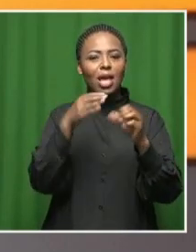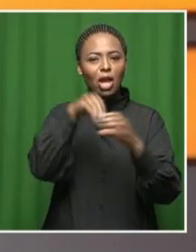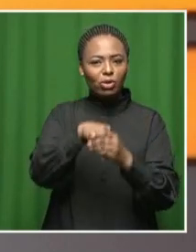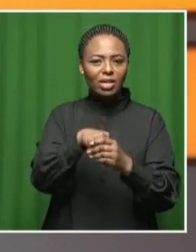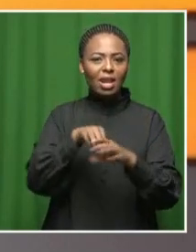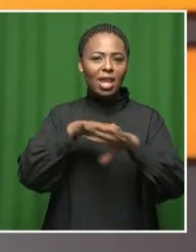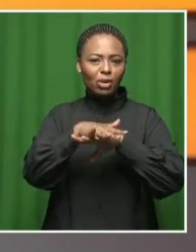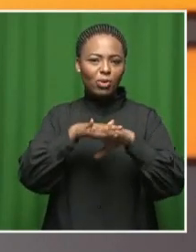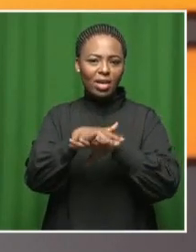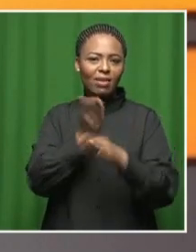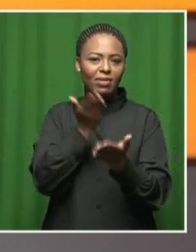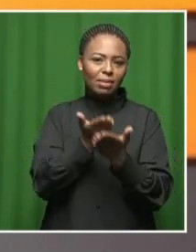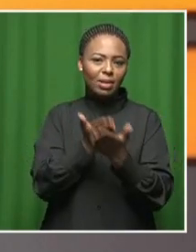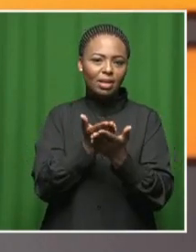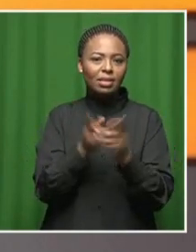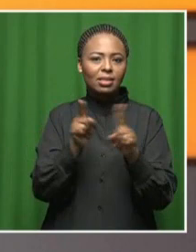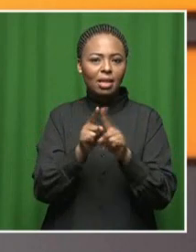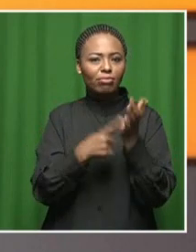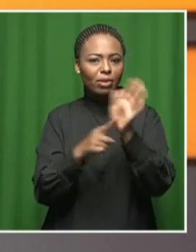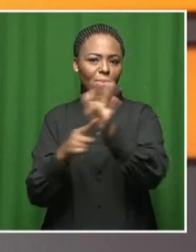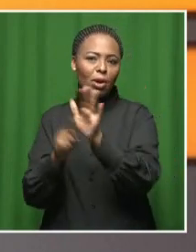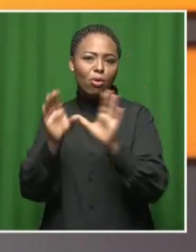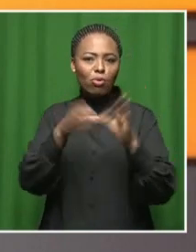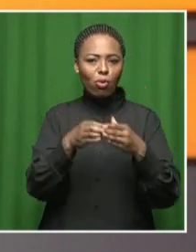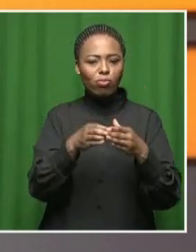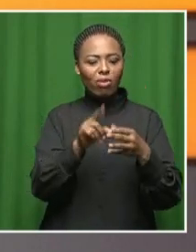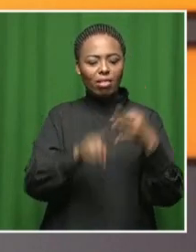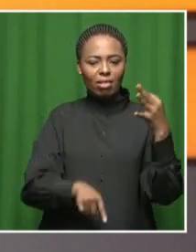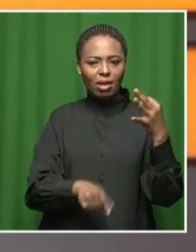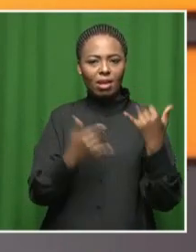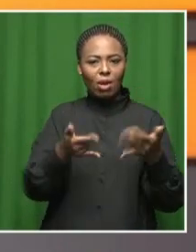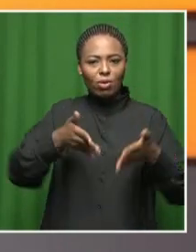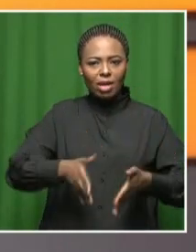the networking and the visibility of underrepresented groups in the South African gaming scene.